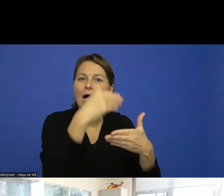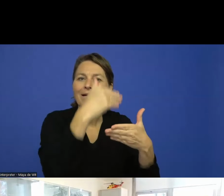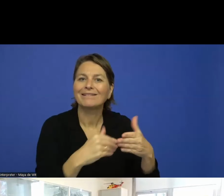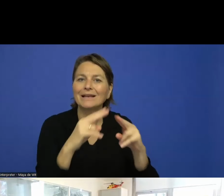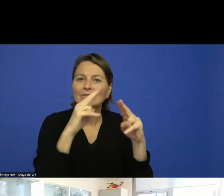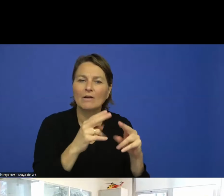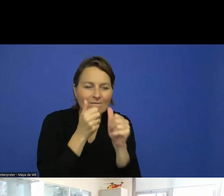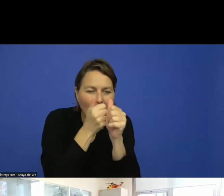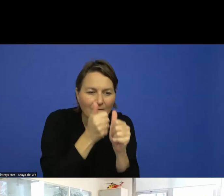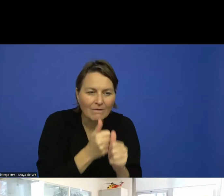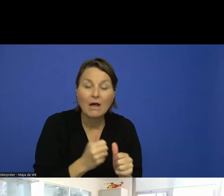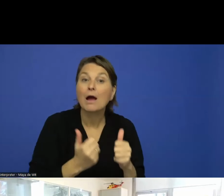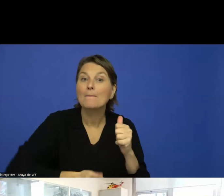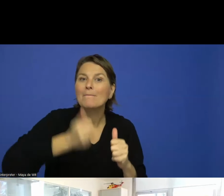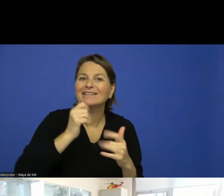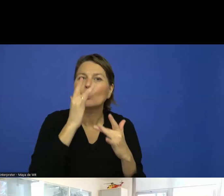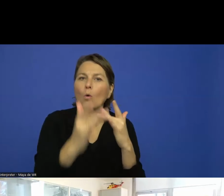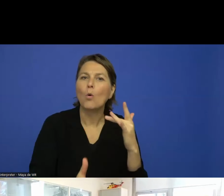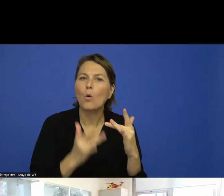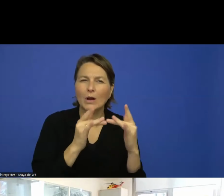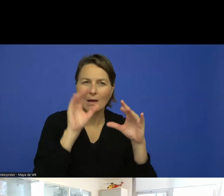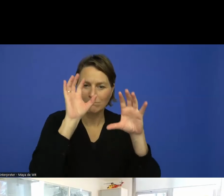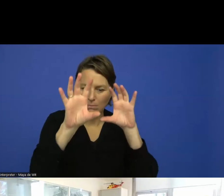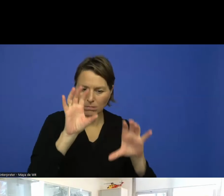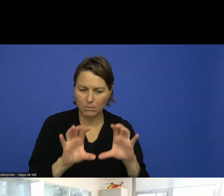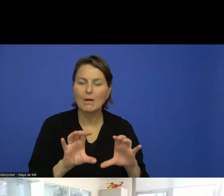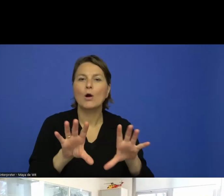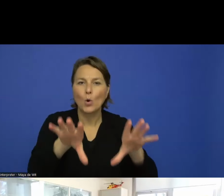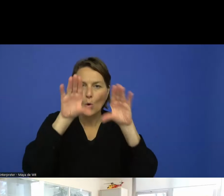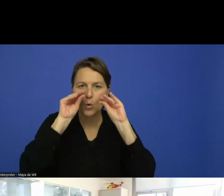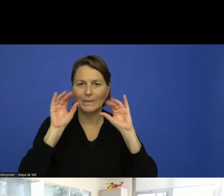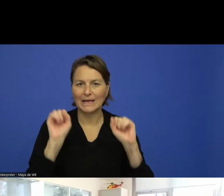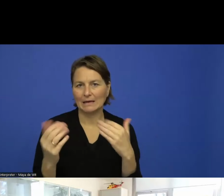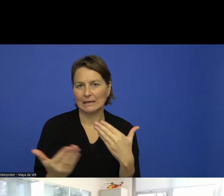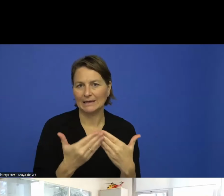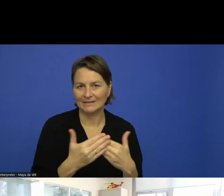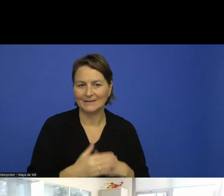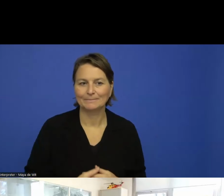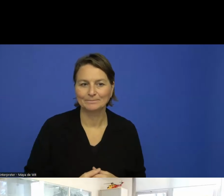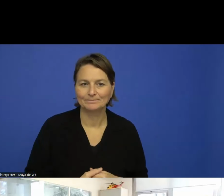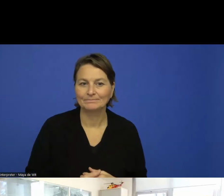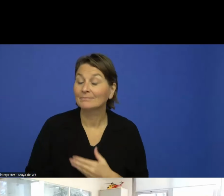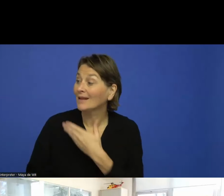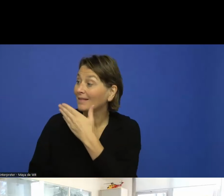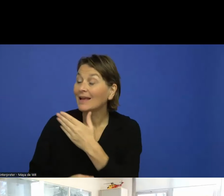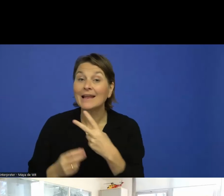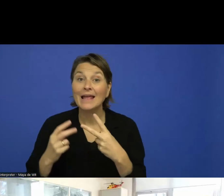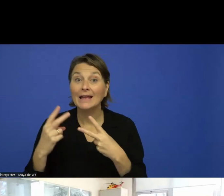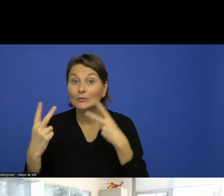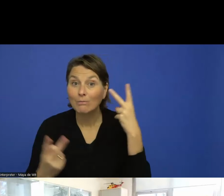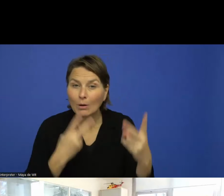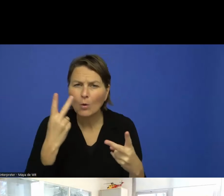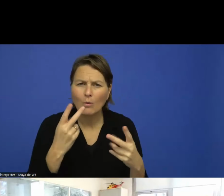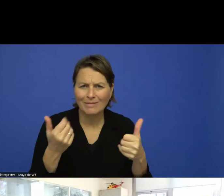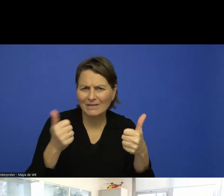online. And going the other way, we've taken the idea of explore, create, evaluate into the schools. So